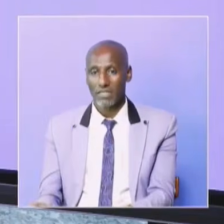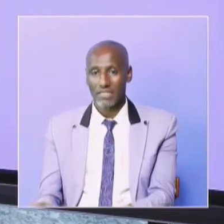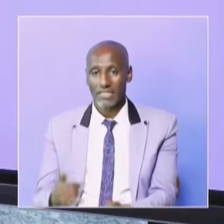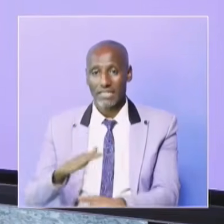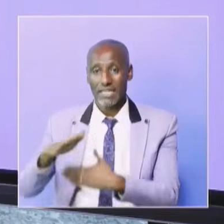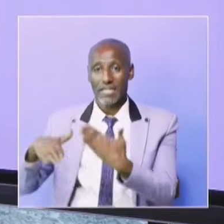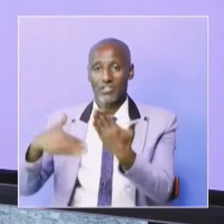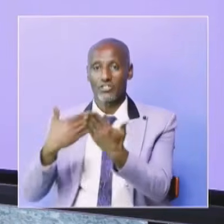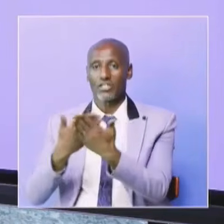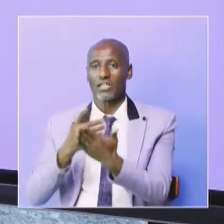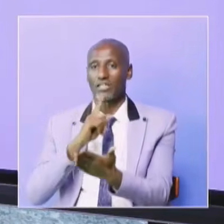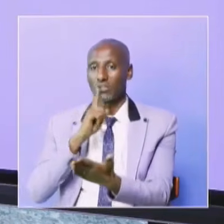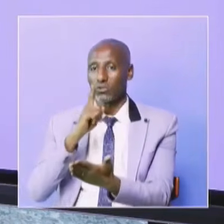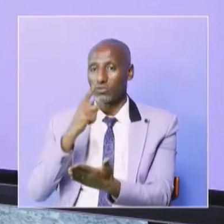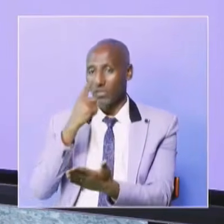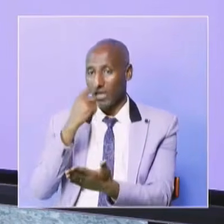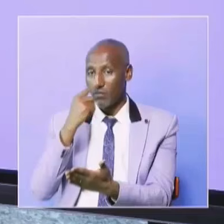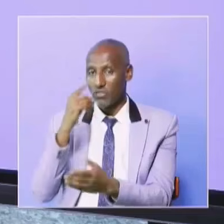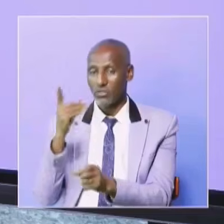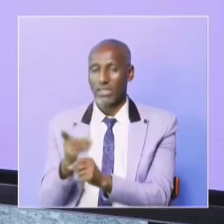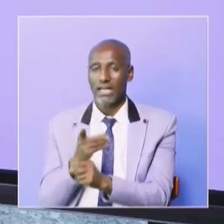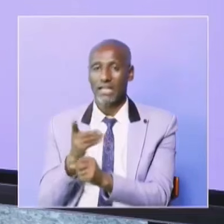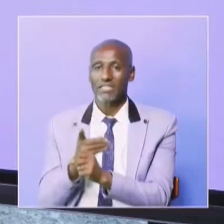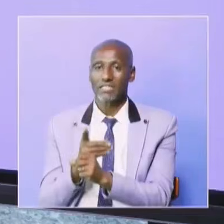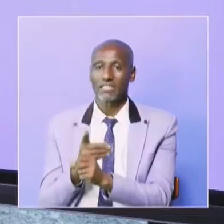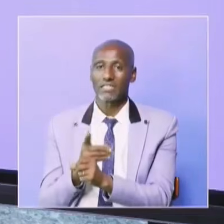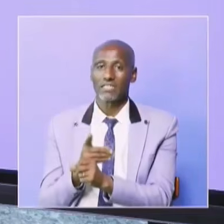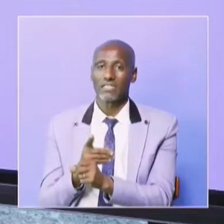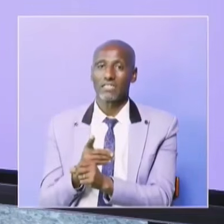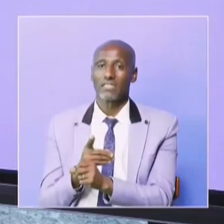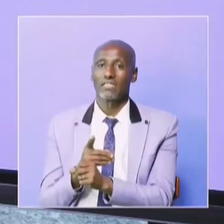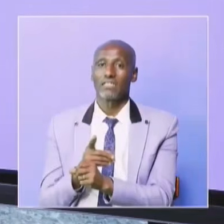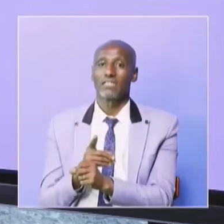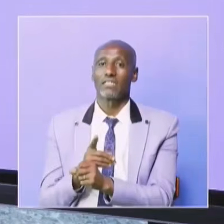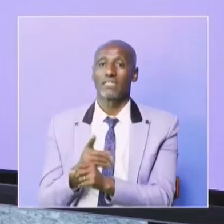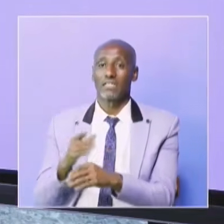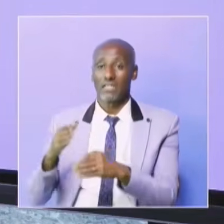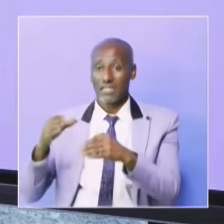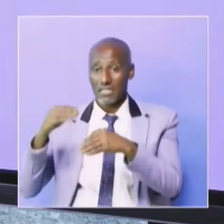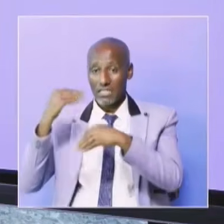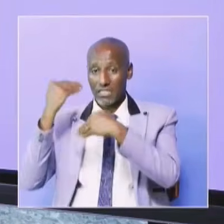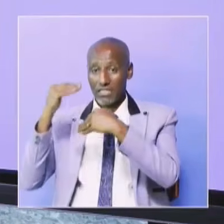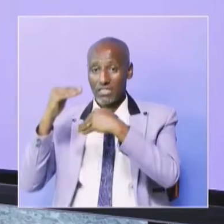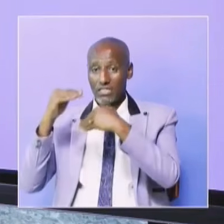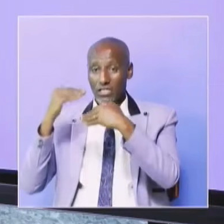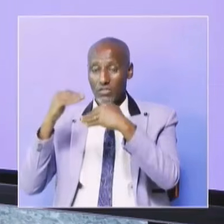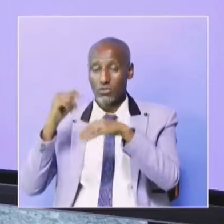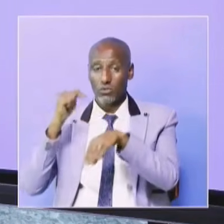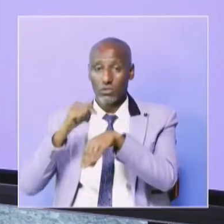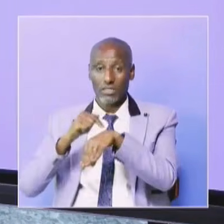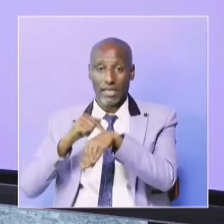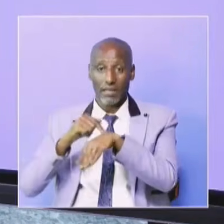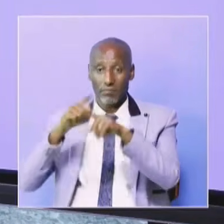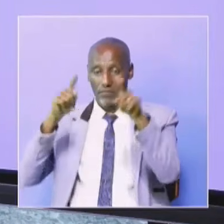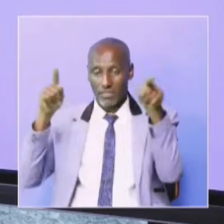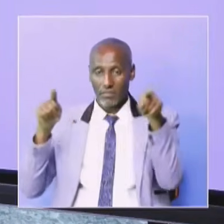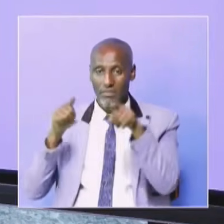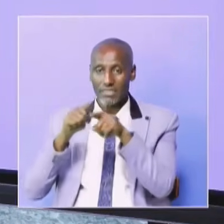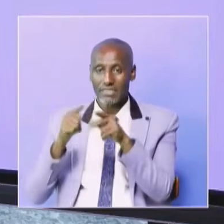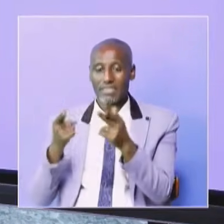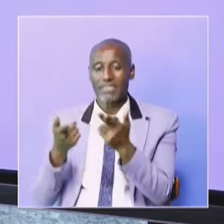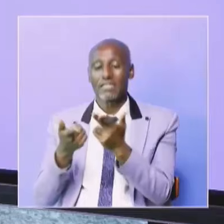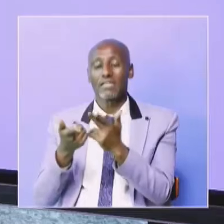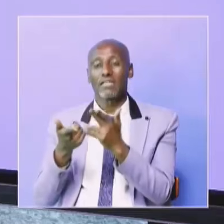truth, habitual action, yeah? The third one, schedules or timetables. And the other